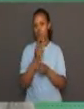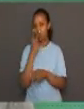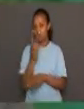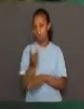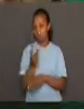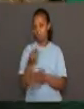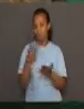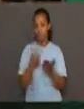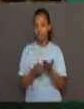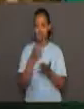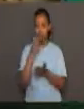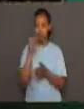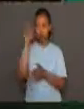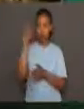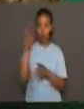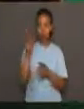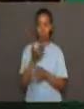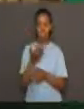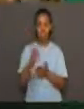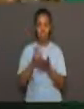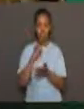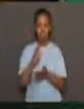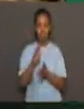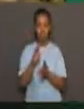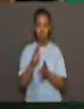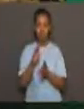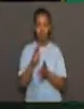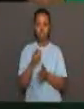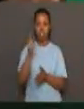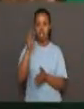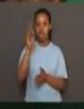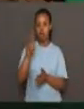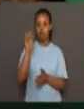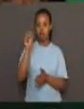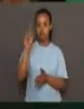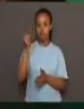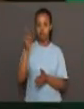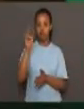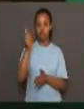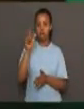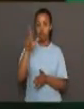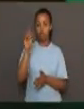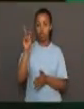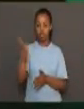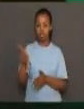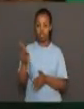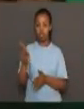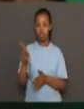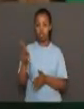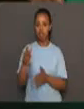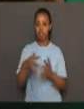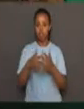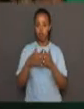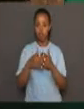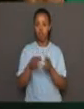today. In this scene, we can see a group of Australopithecus using tools